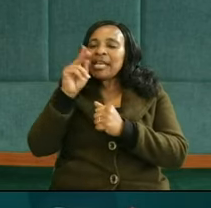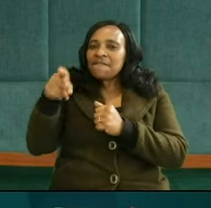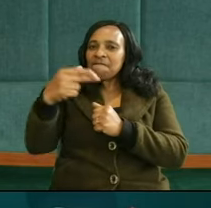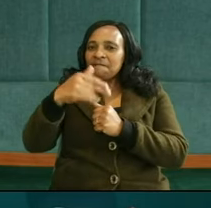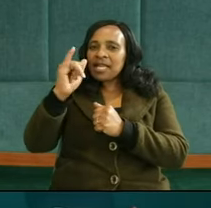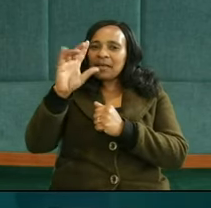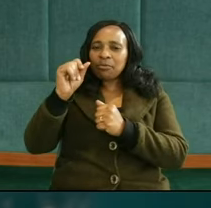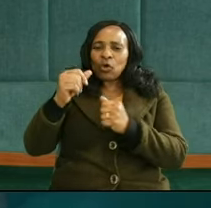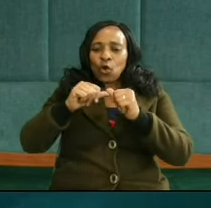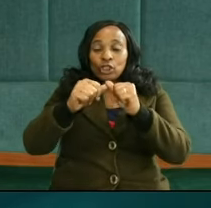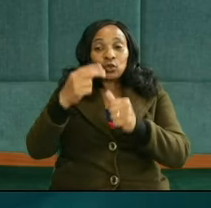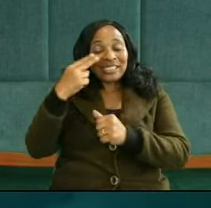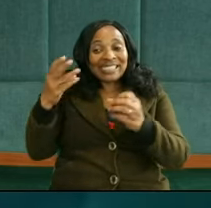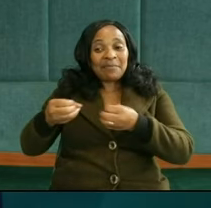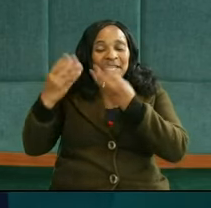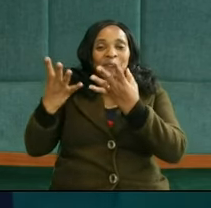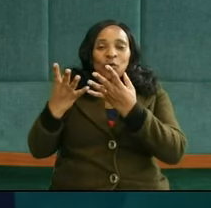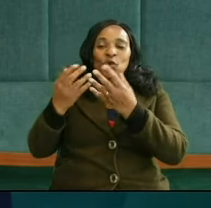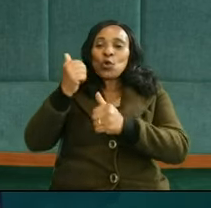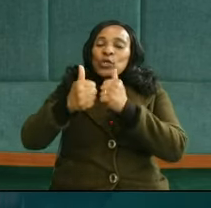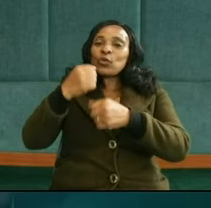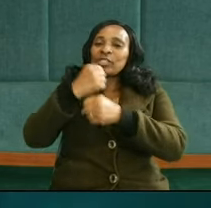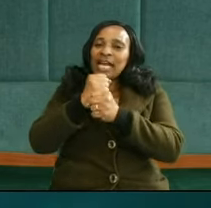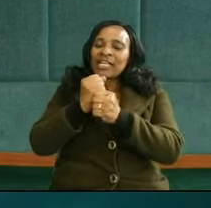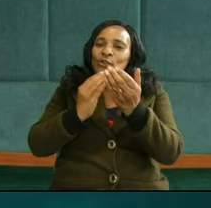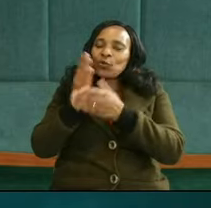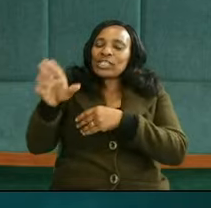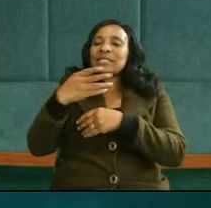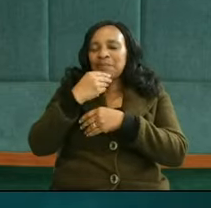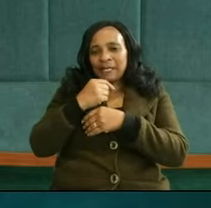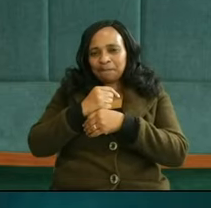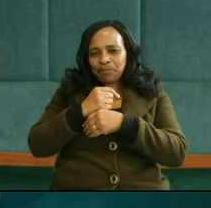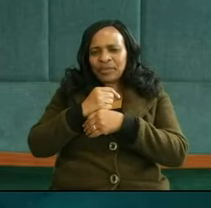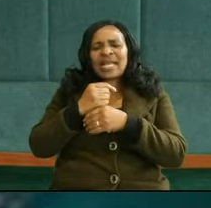miracles and signs which were done by Philip. So Philip,